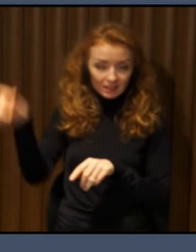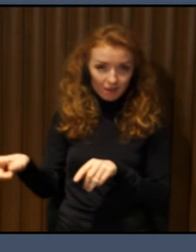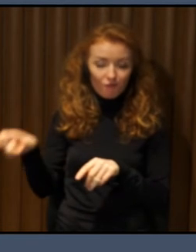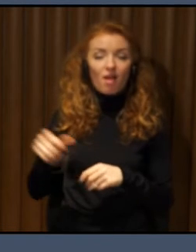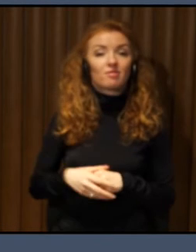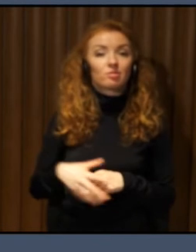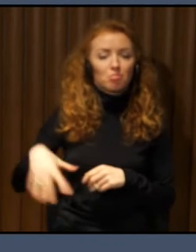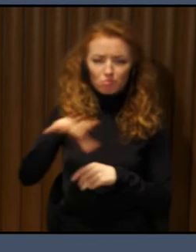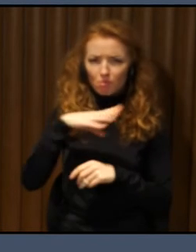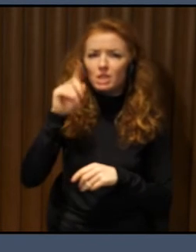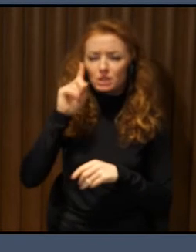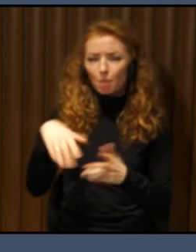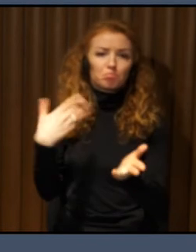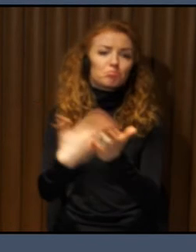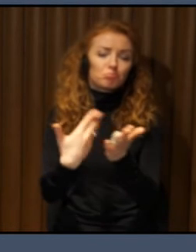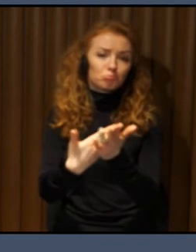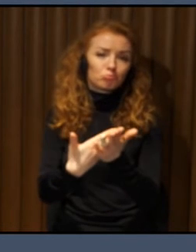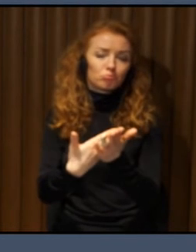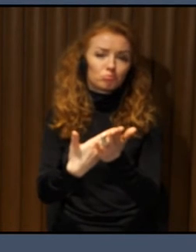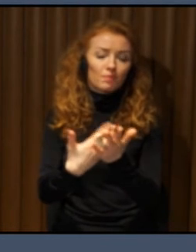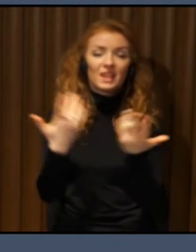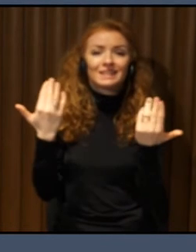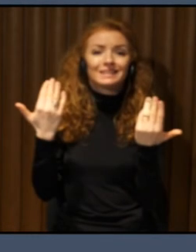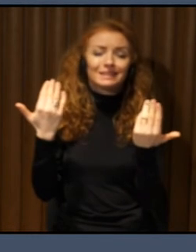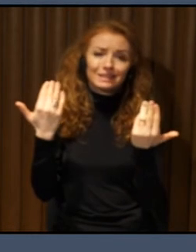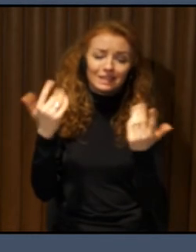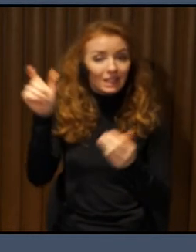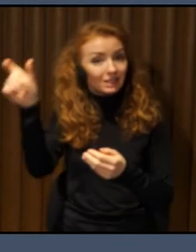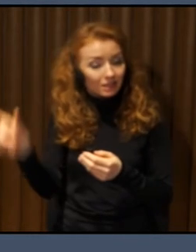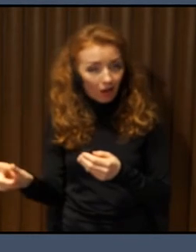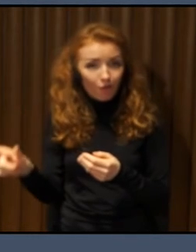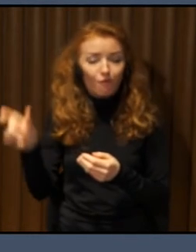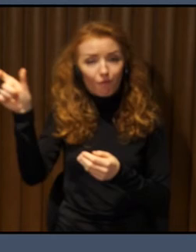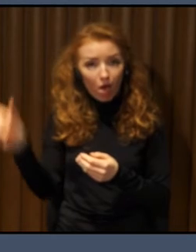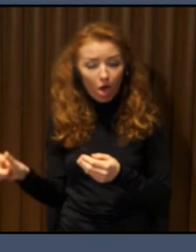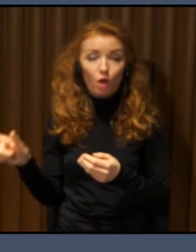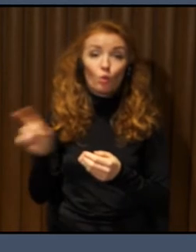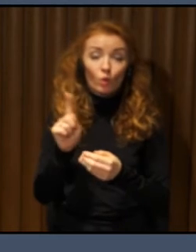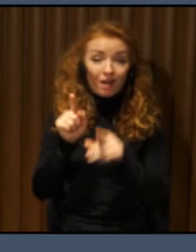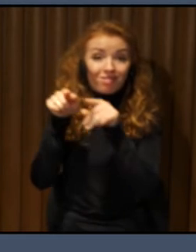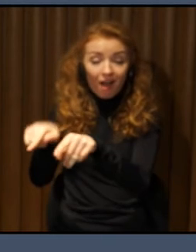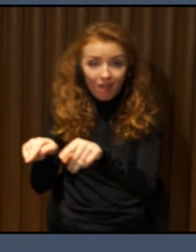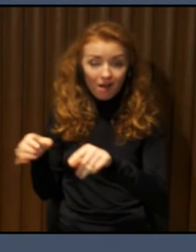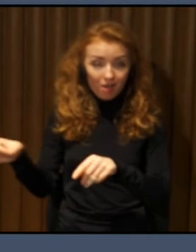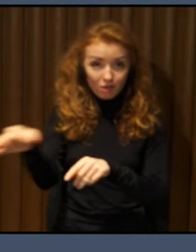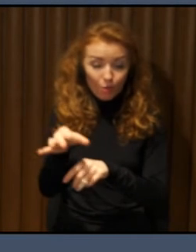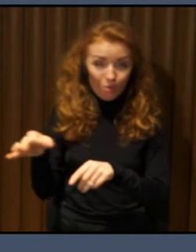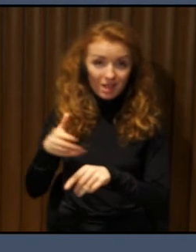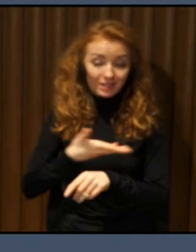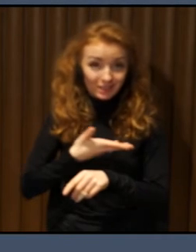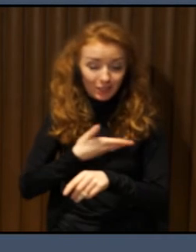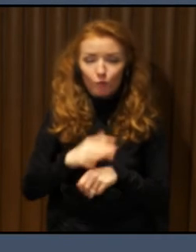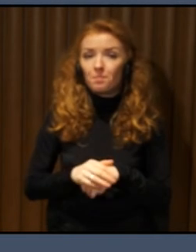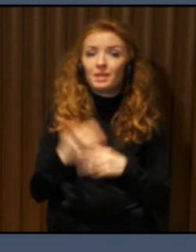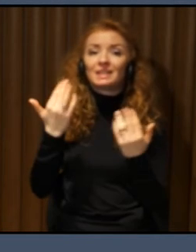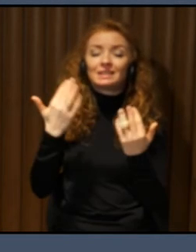about 5,000 entities in the social sector operating. We know roughly they have over 20,000 services, what services they are,